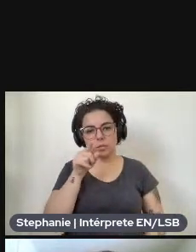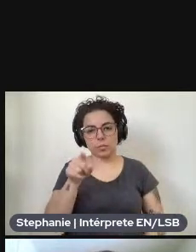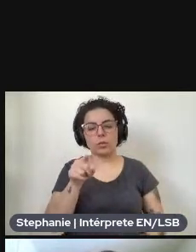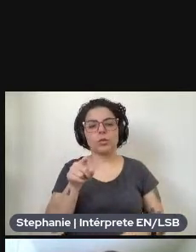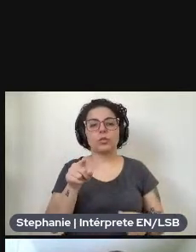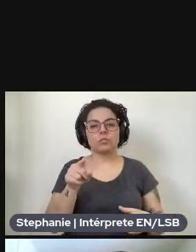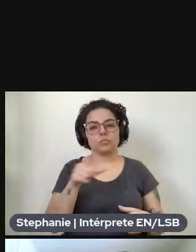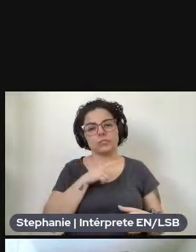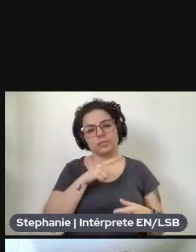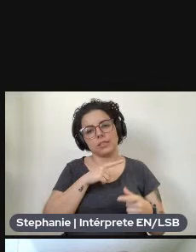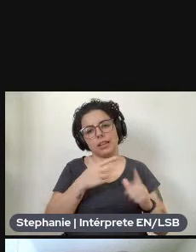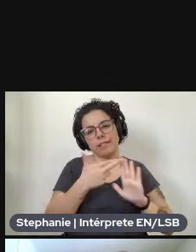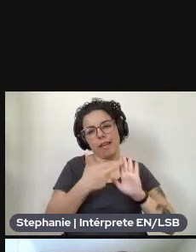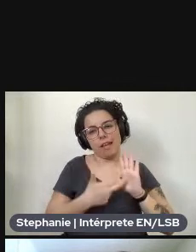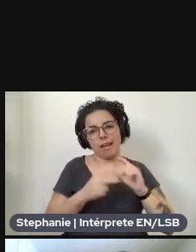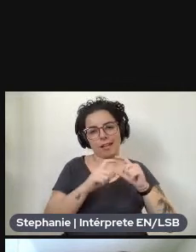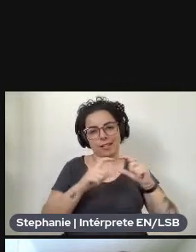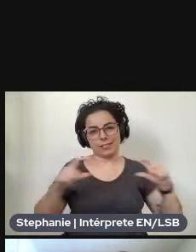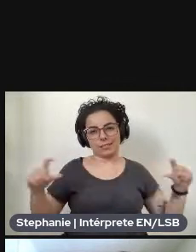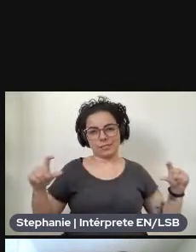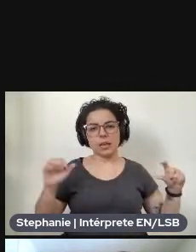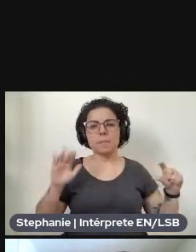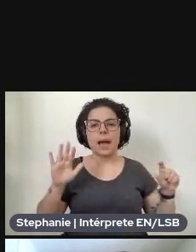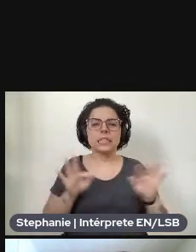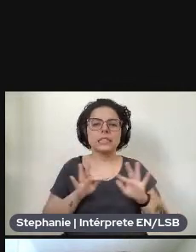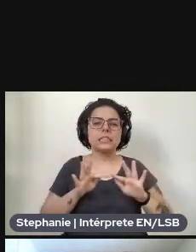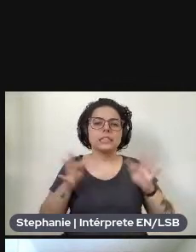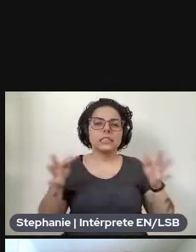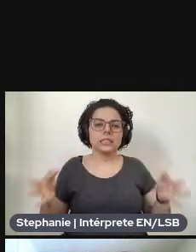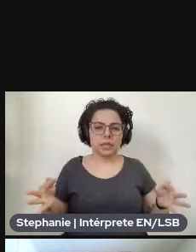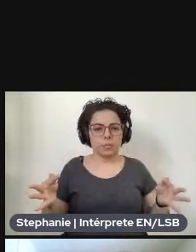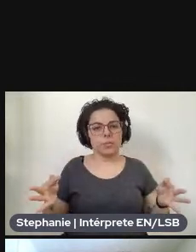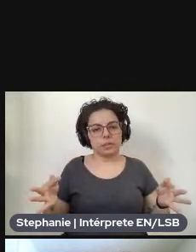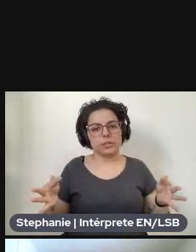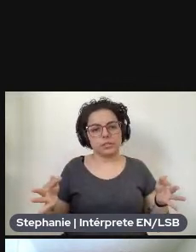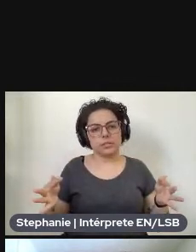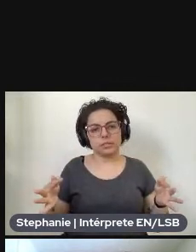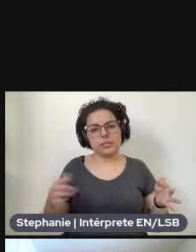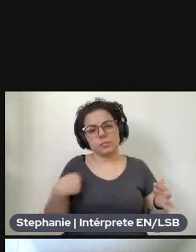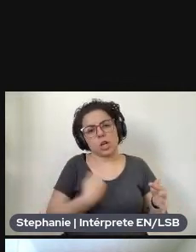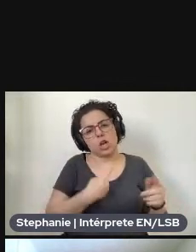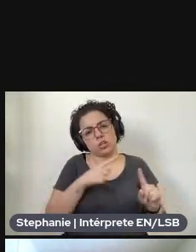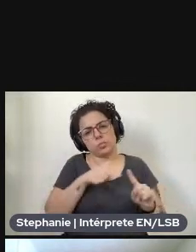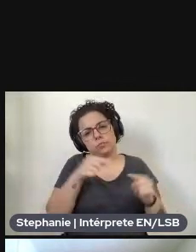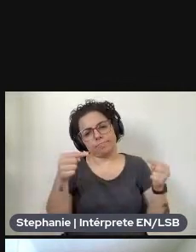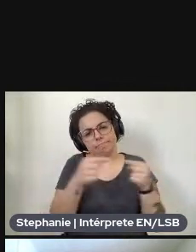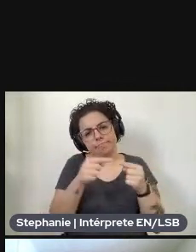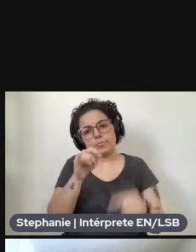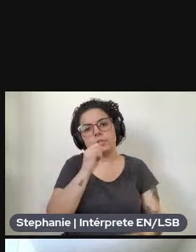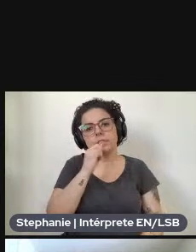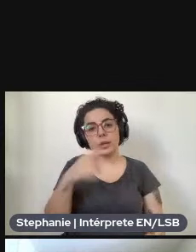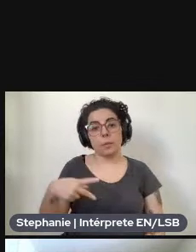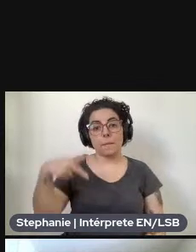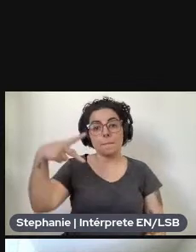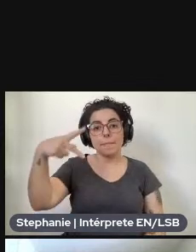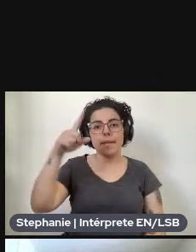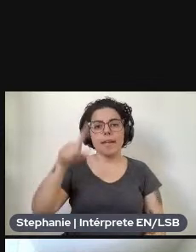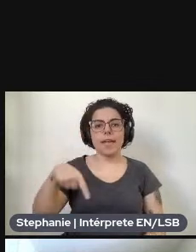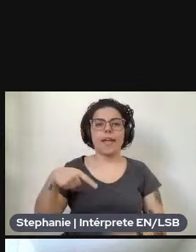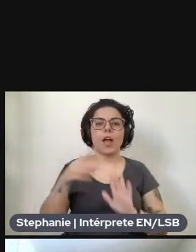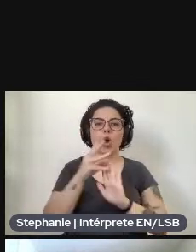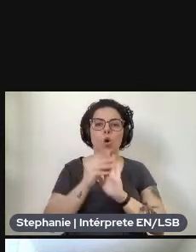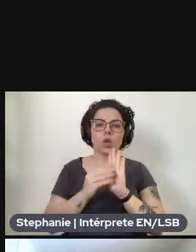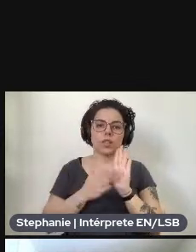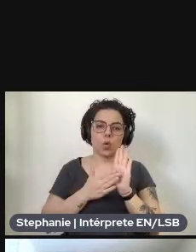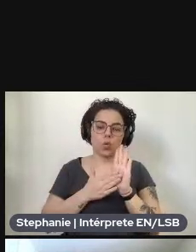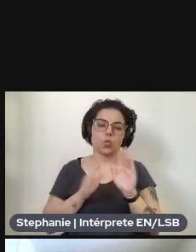much simplified for our purposes enough. P is the propositional content. E